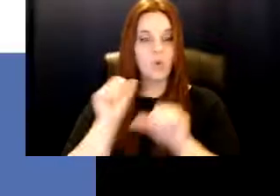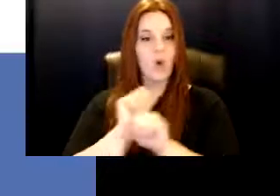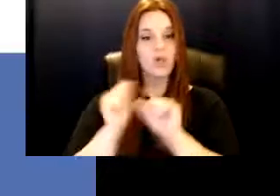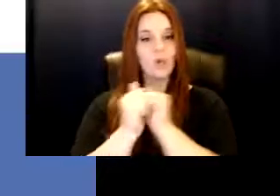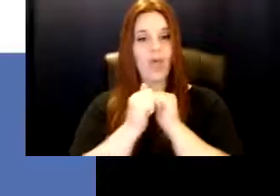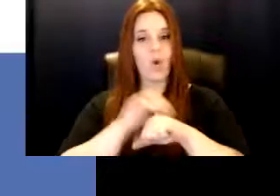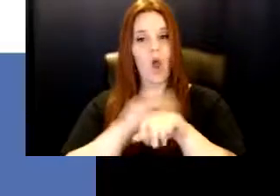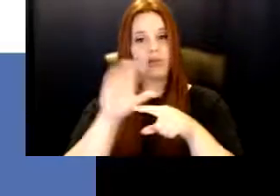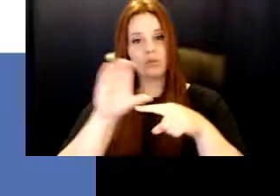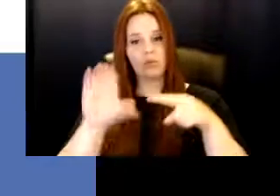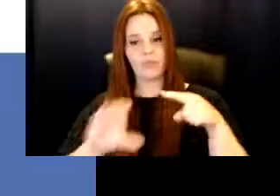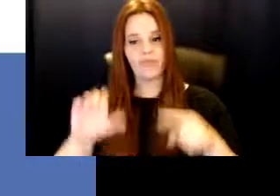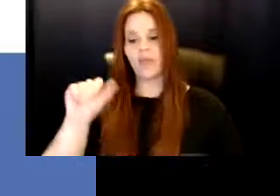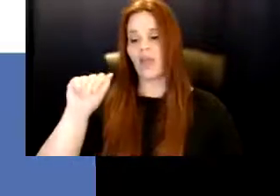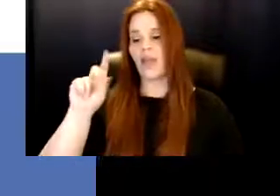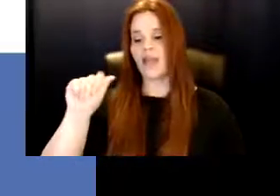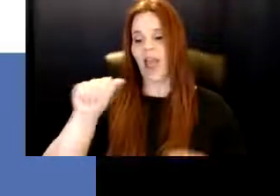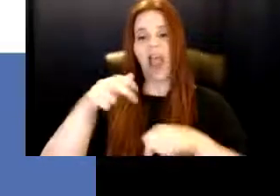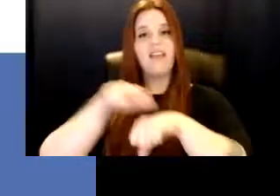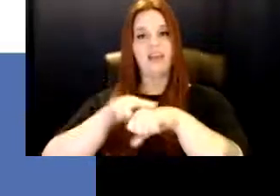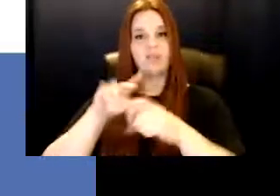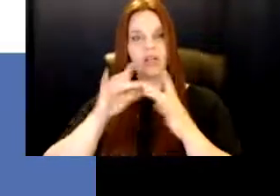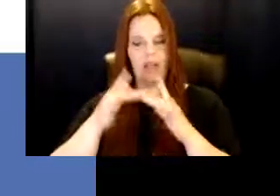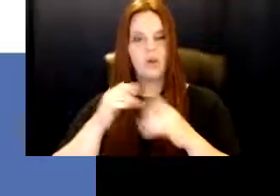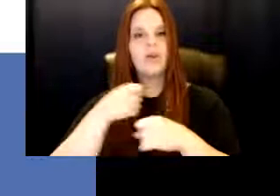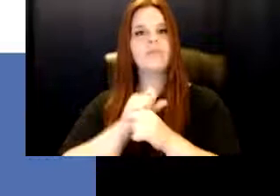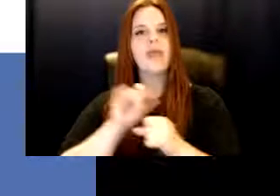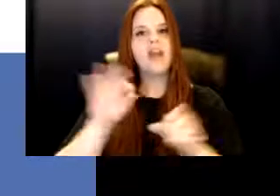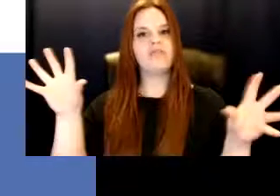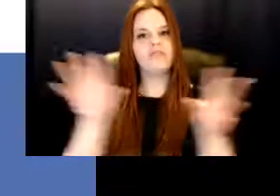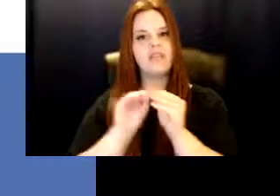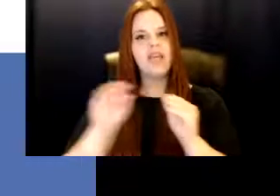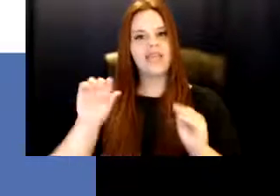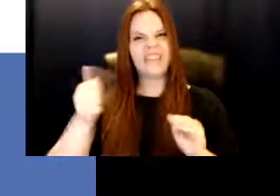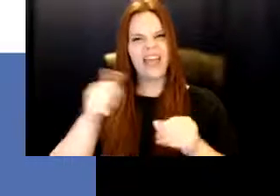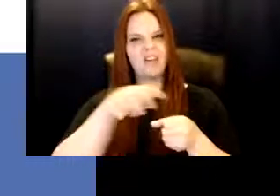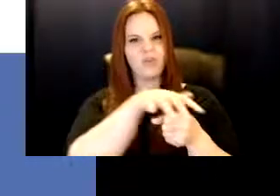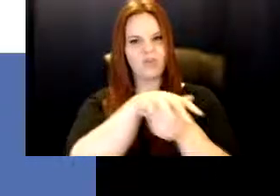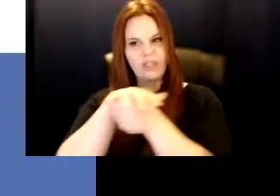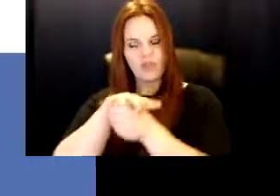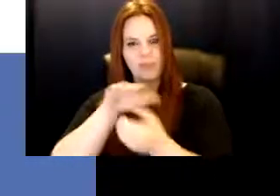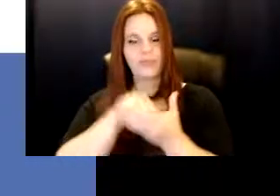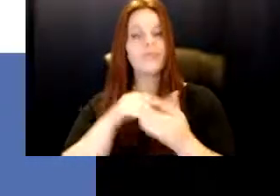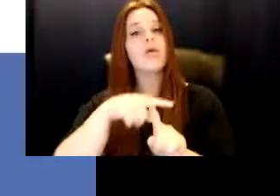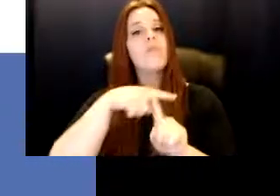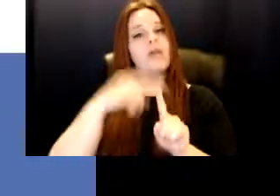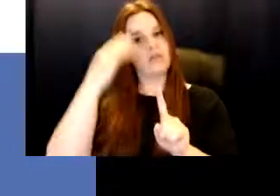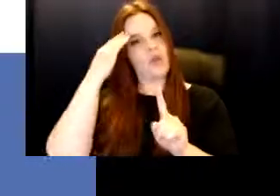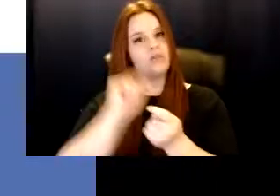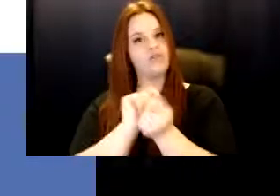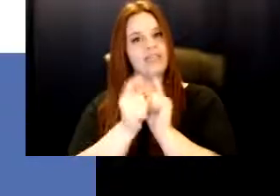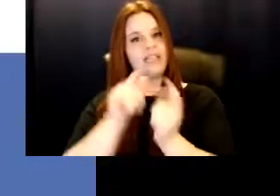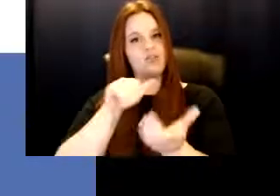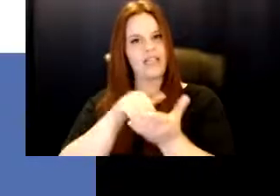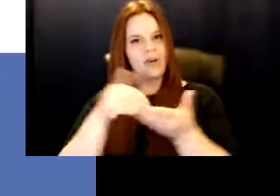The ADA National Network is made up of 10 regional centers, plus the Knowledge Translation Center here at the University of